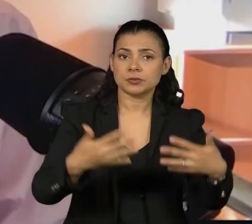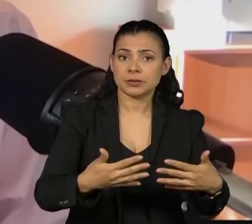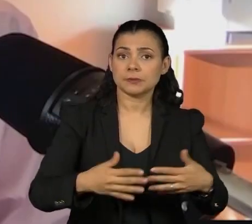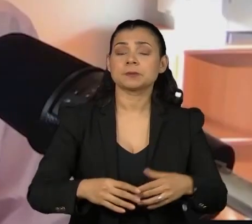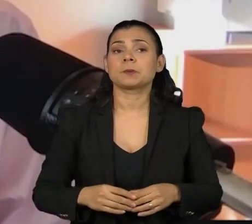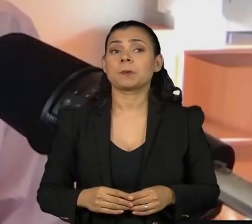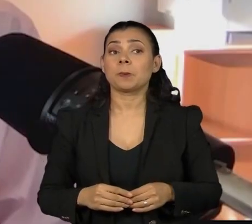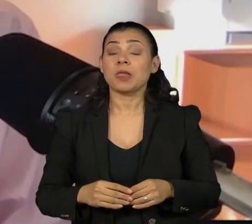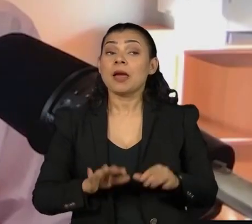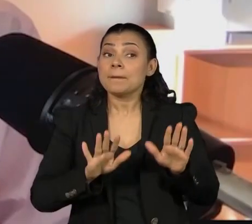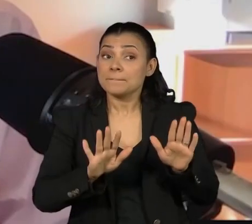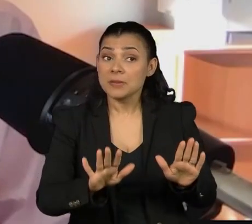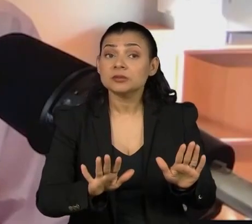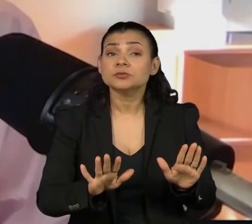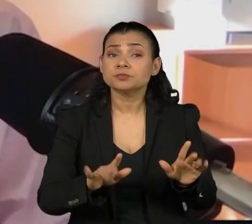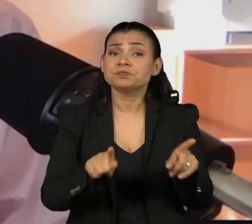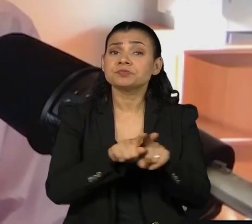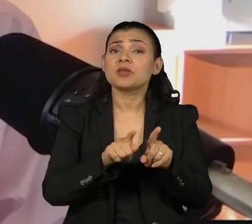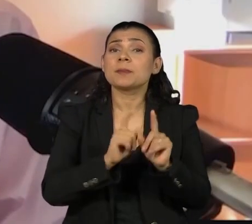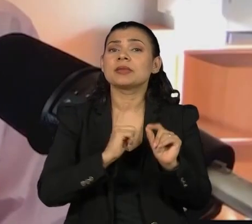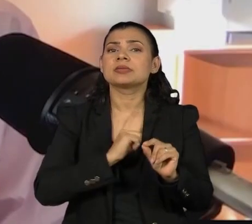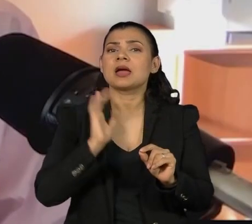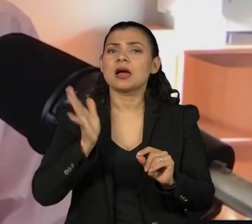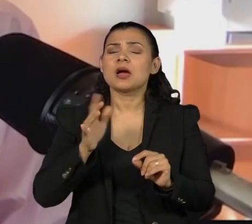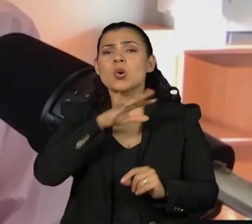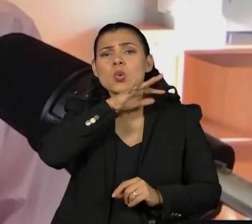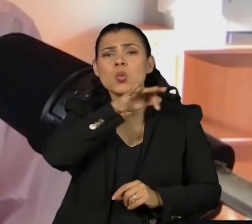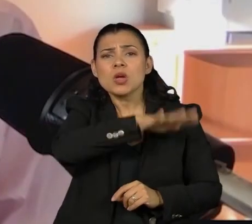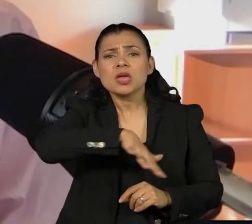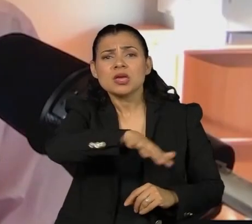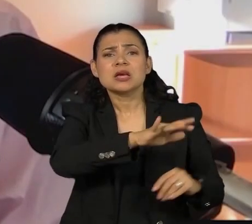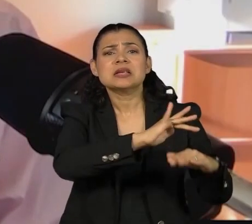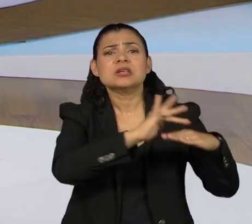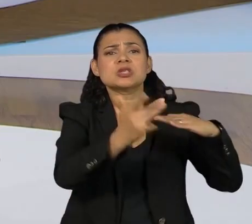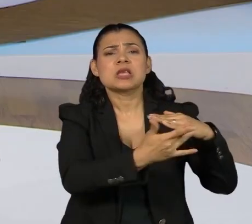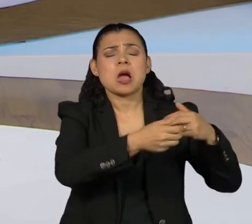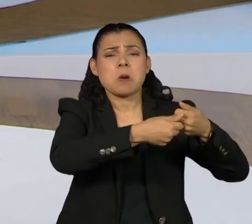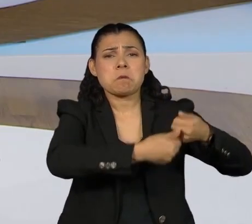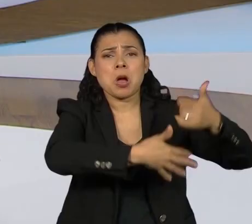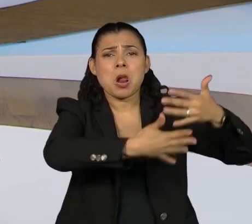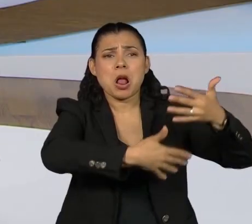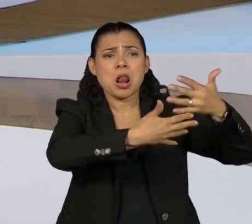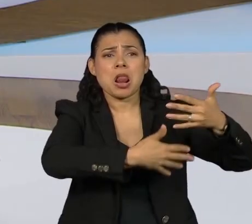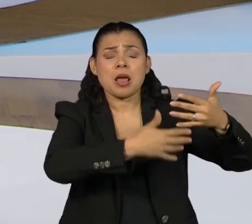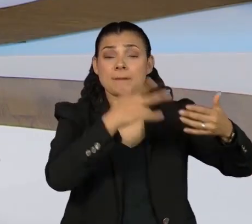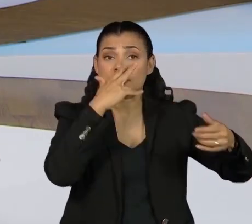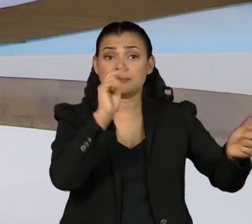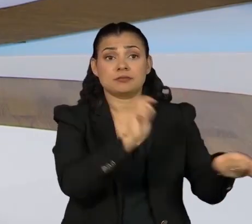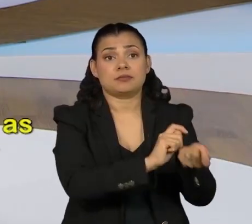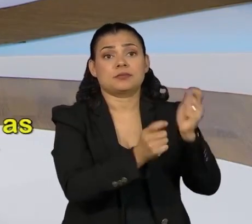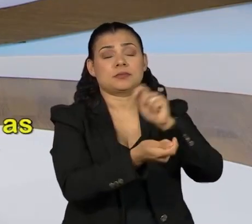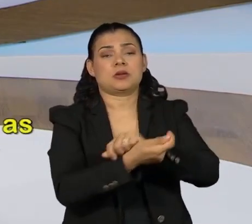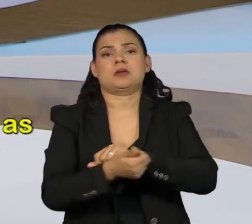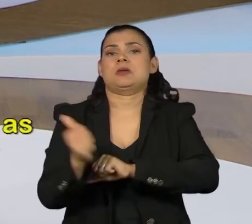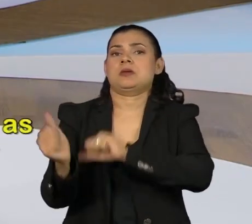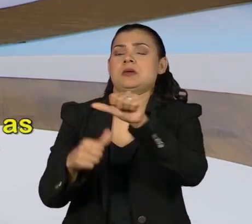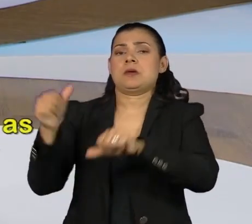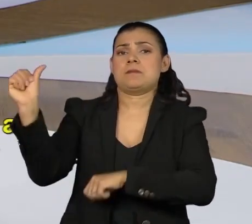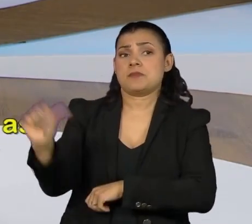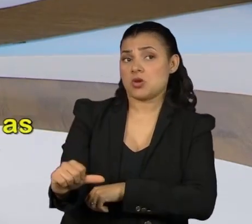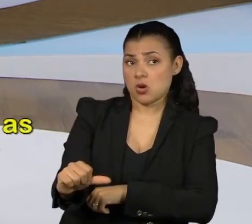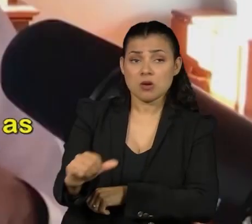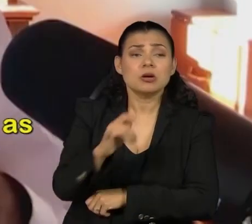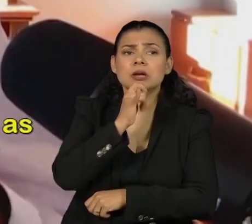lives, and it is going to make almost all of the bad things about social media, it's going to make them much worse. So,